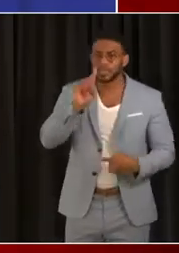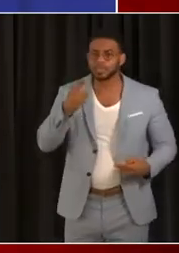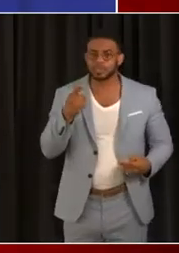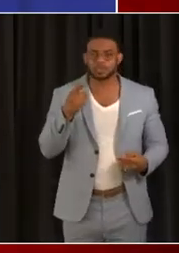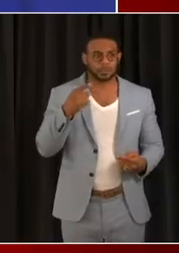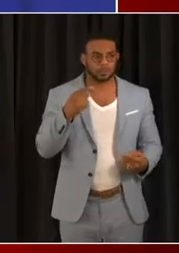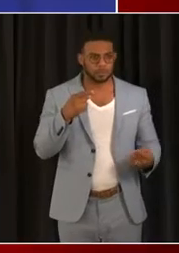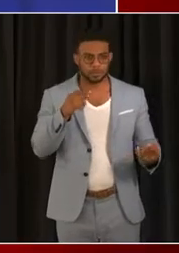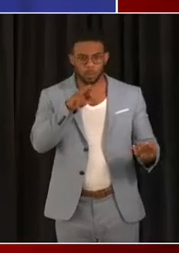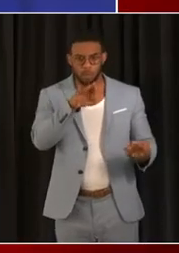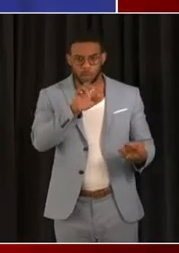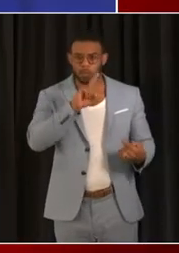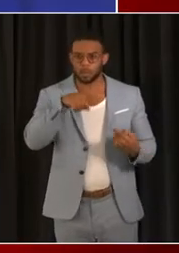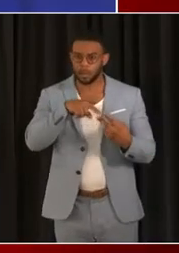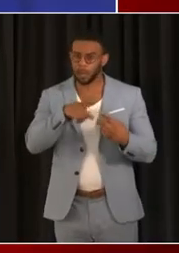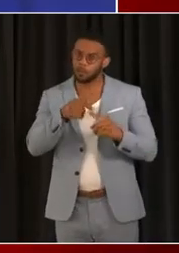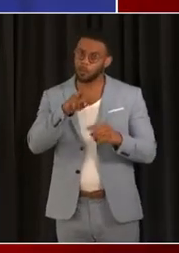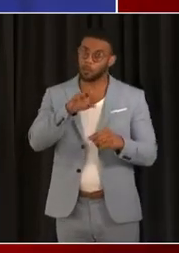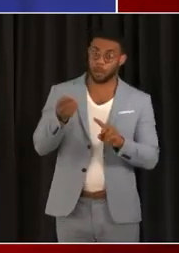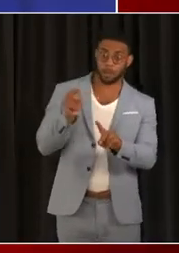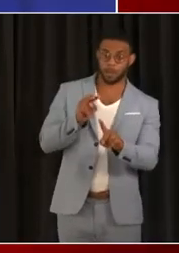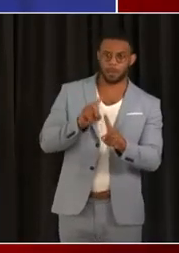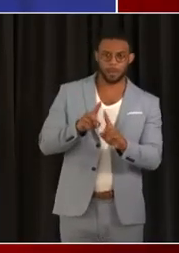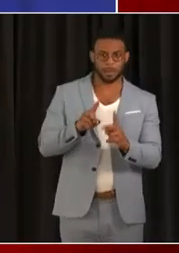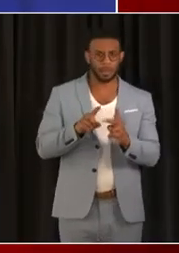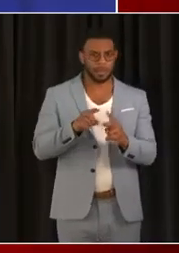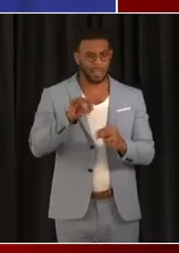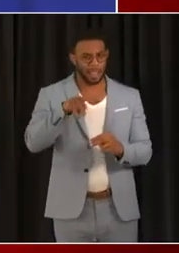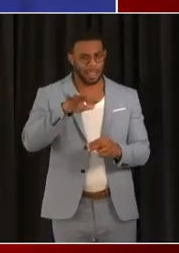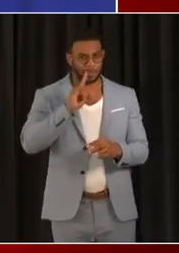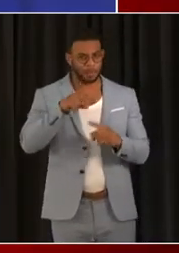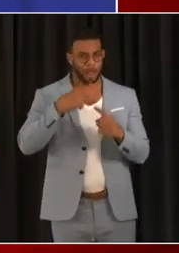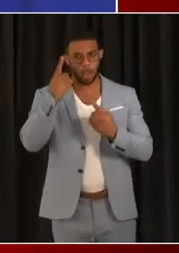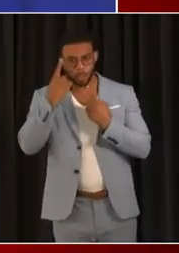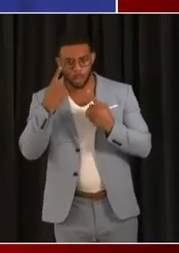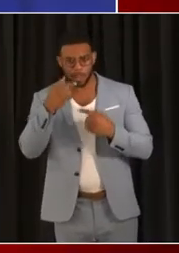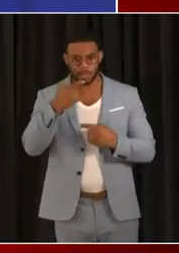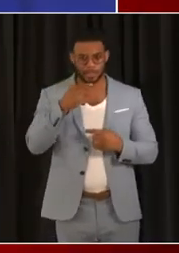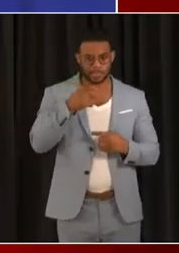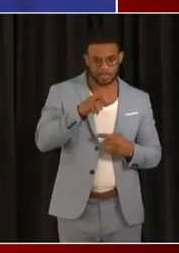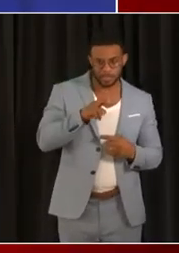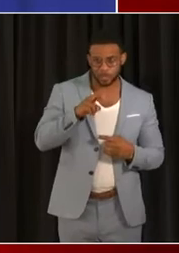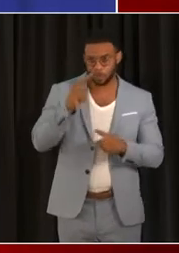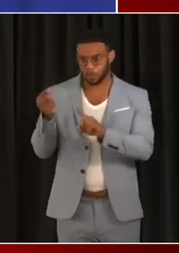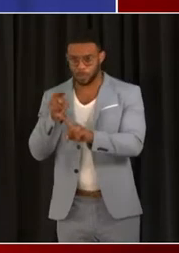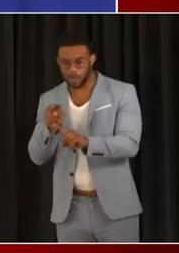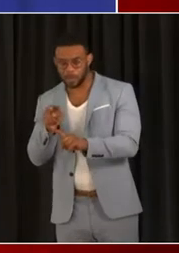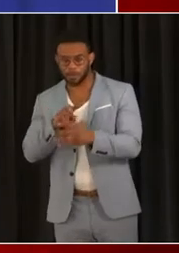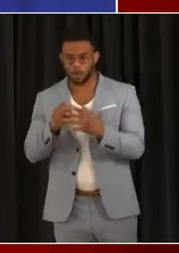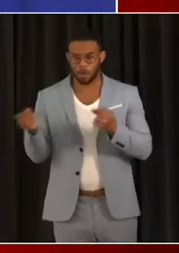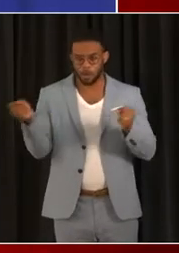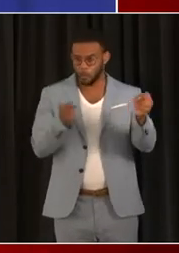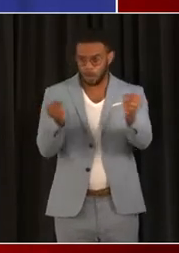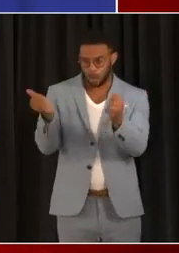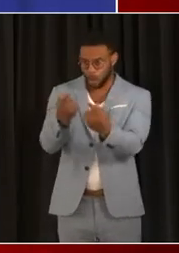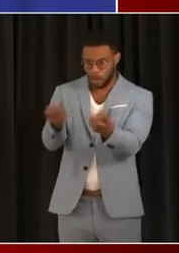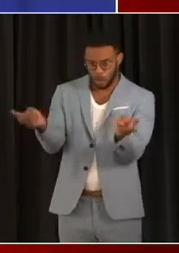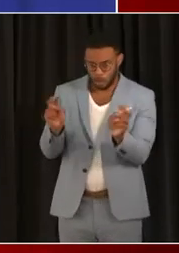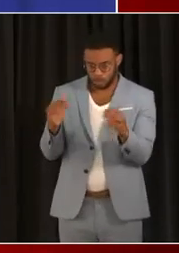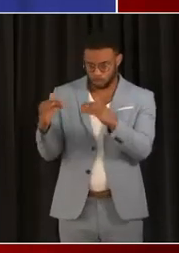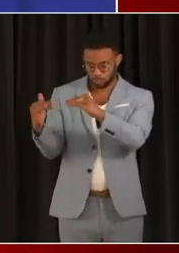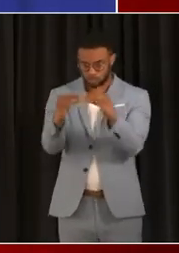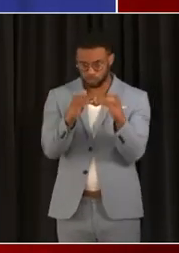not just race. We talk about it from a race standpoint, but equity is about thought, gender, and perspective, and it's about bringing all of